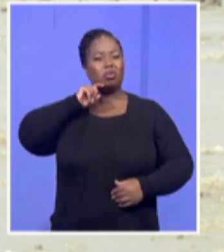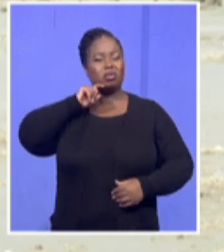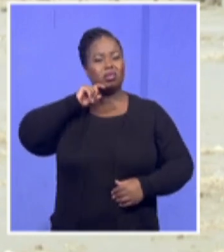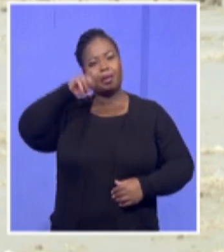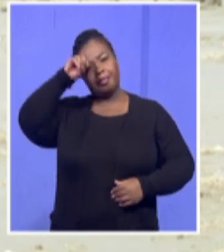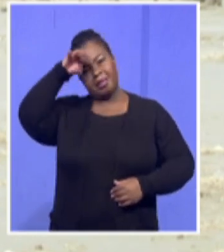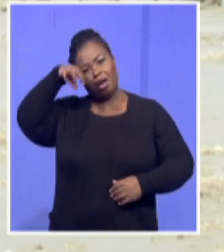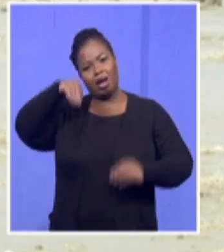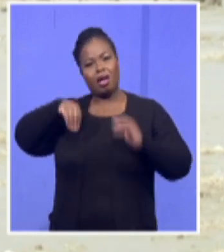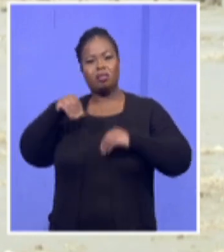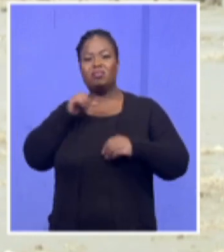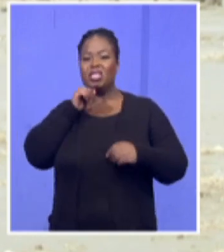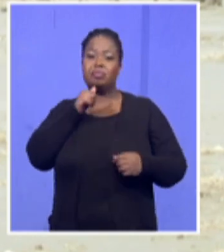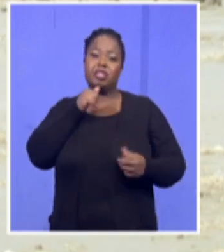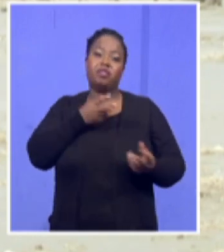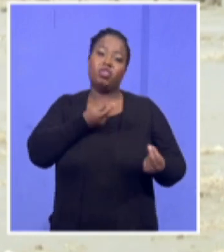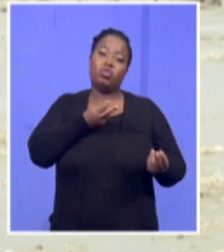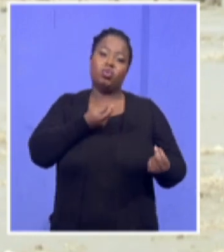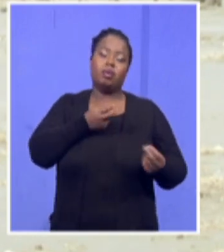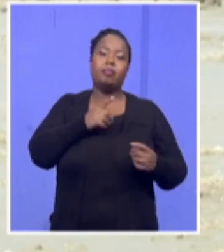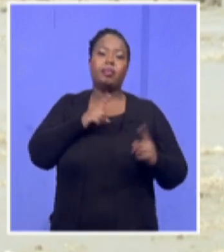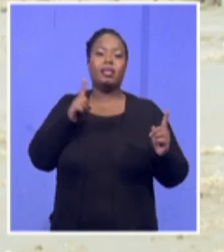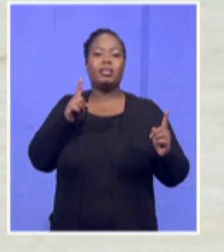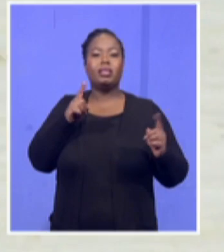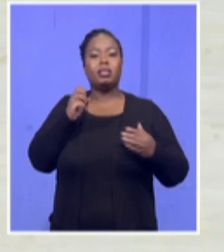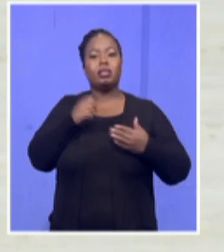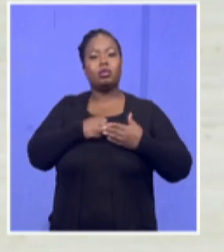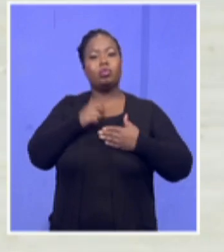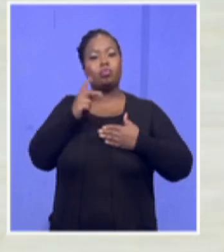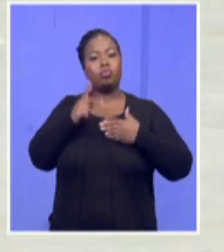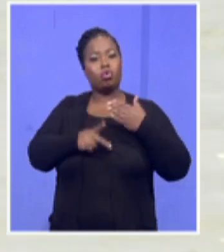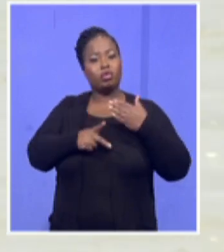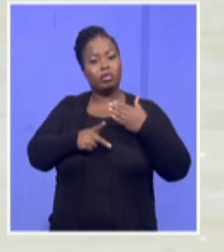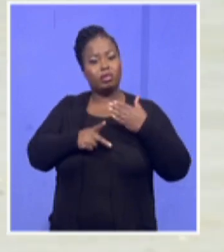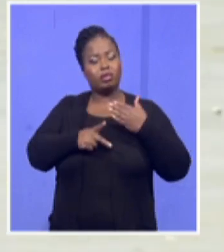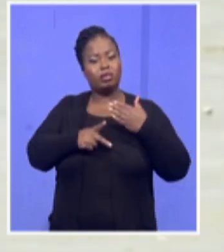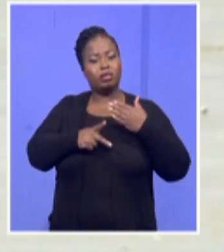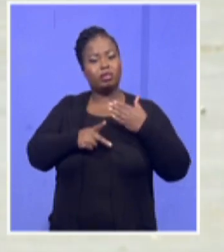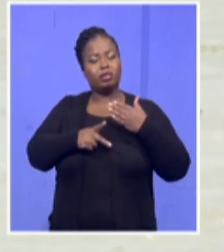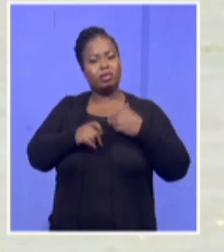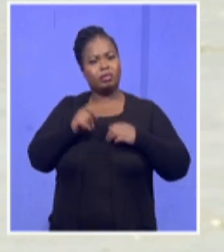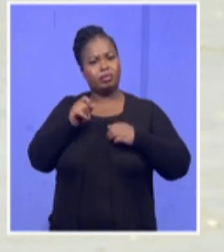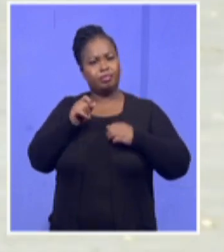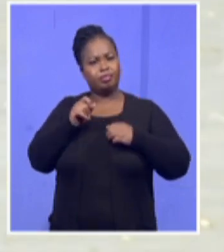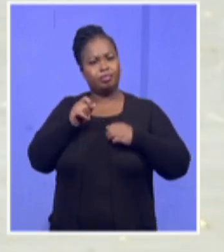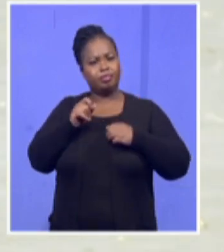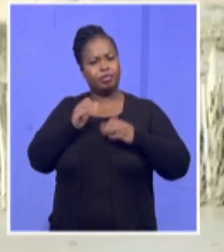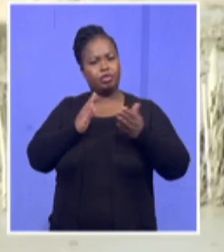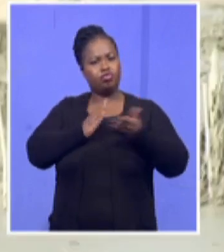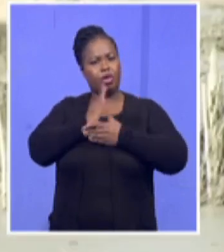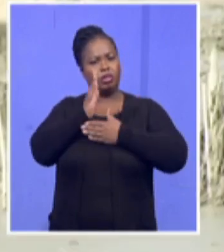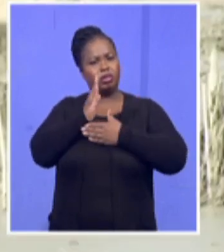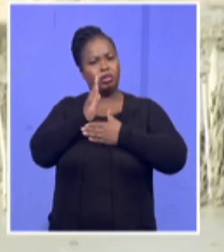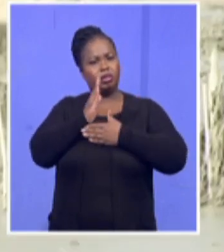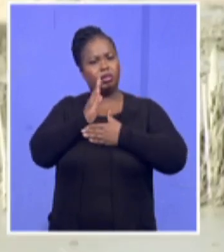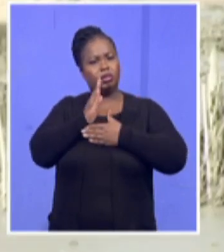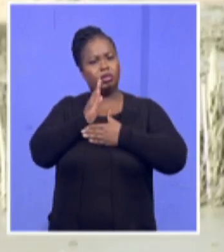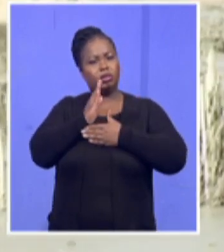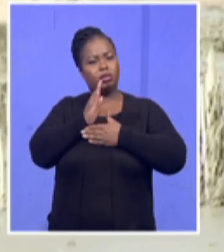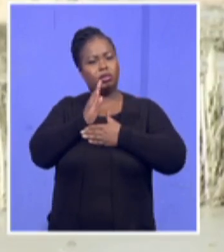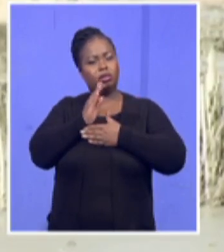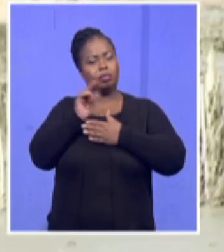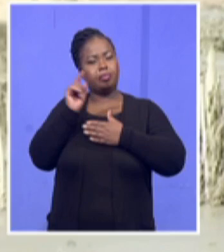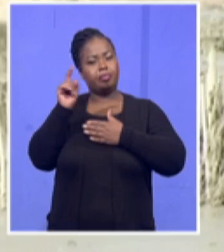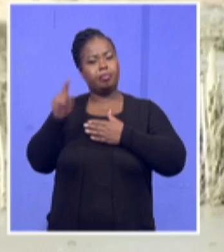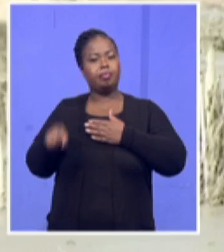dump, the rights of the project affected people and must be meaningfully, they